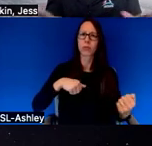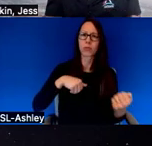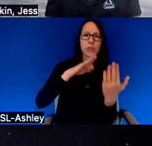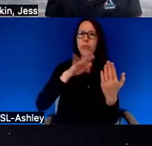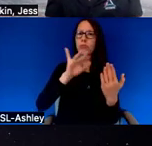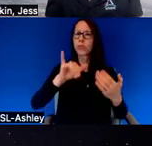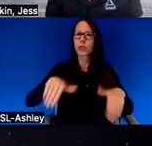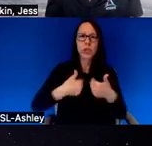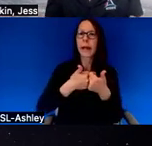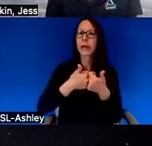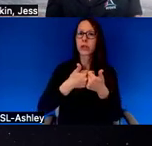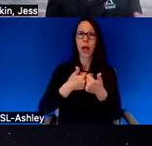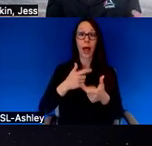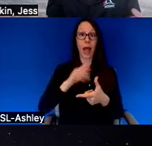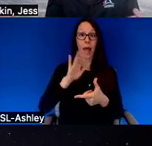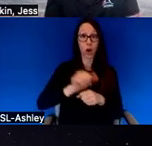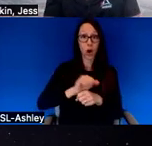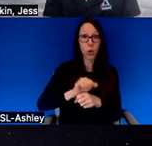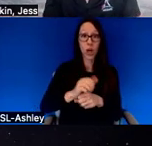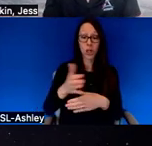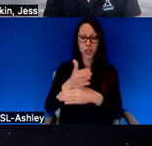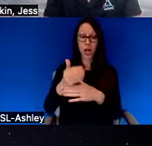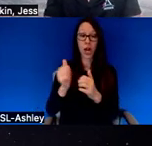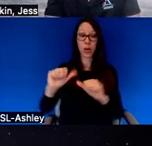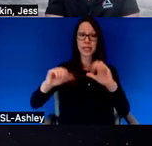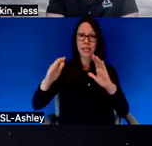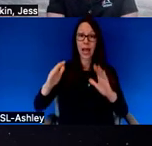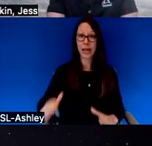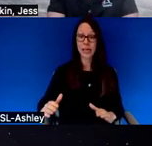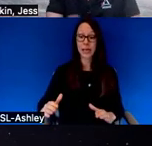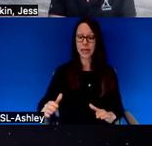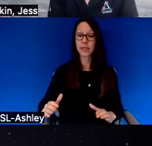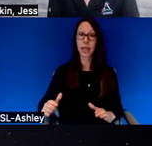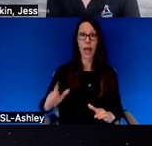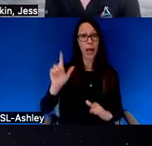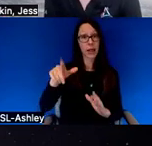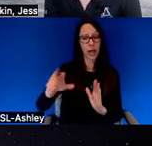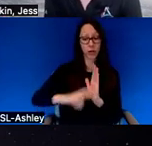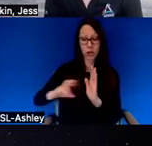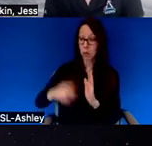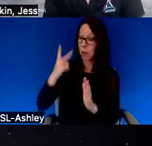share your work with a bunch of other scientists, and awards will be given out afterwards.